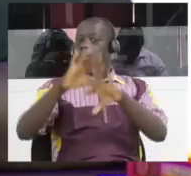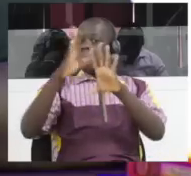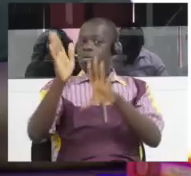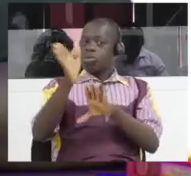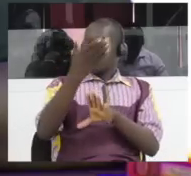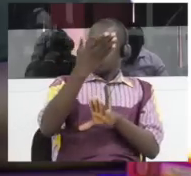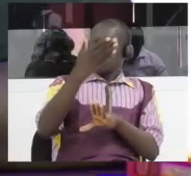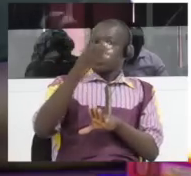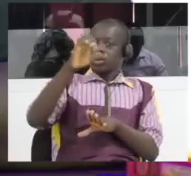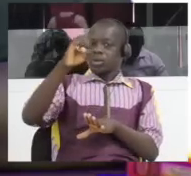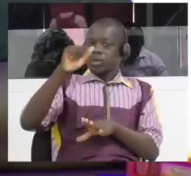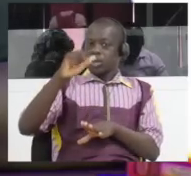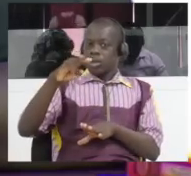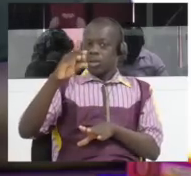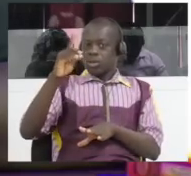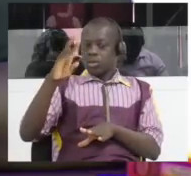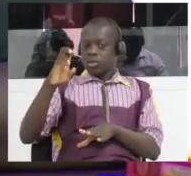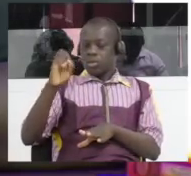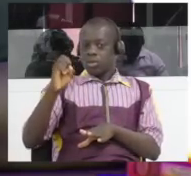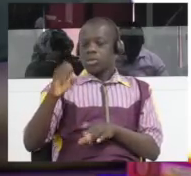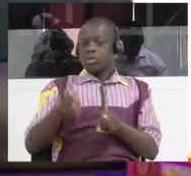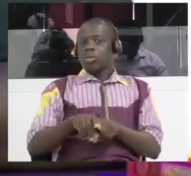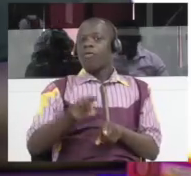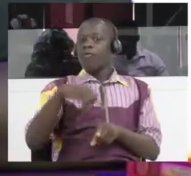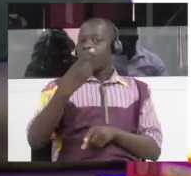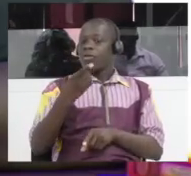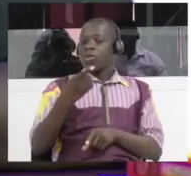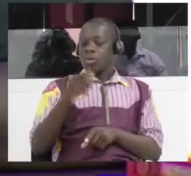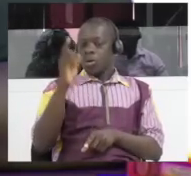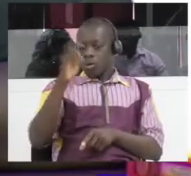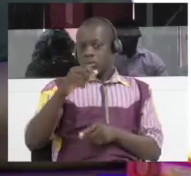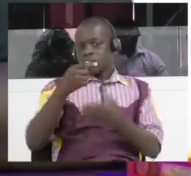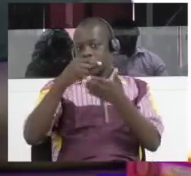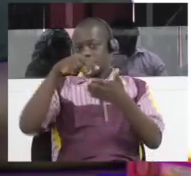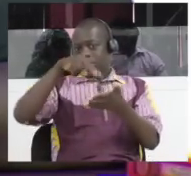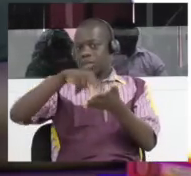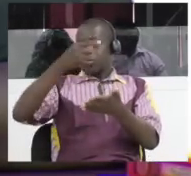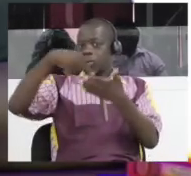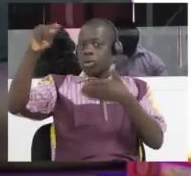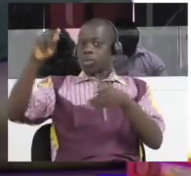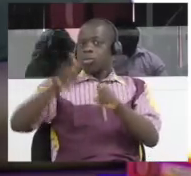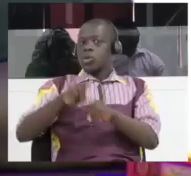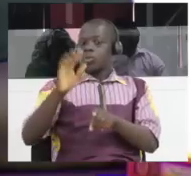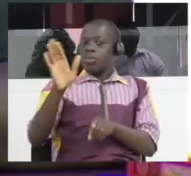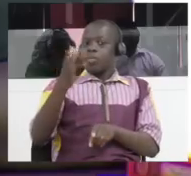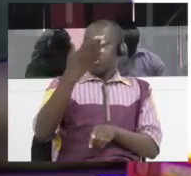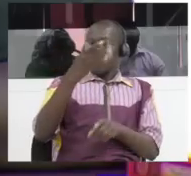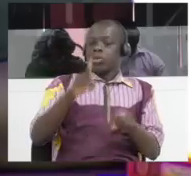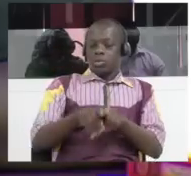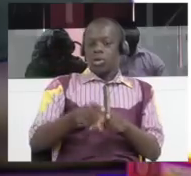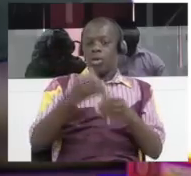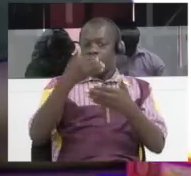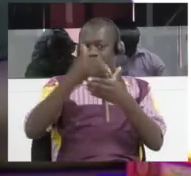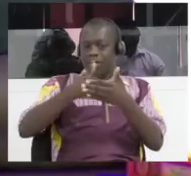As I said, for Singate, I stand to be corrected. I have to refer back to the files. But certainly, I think